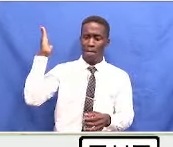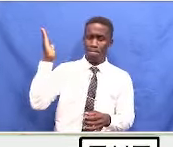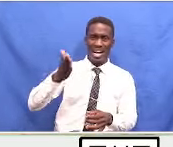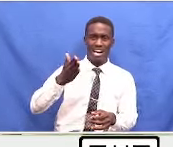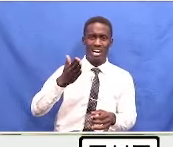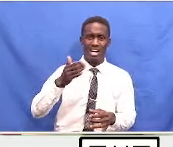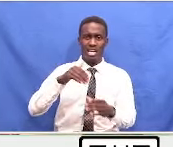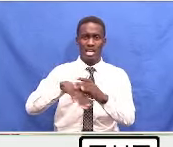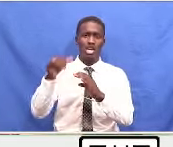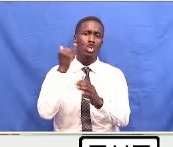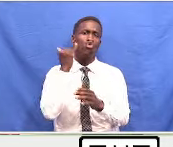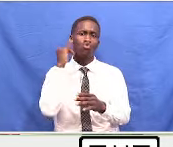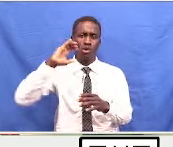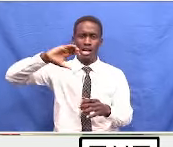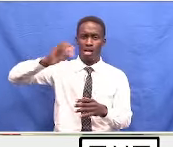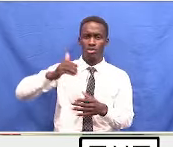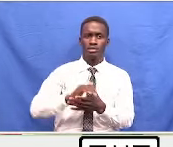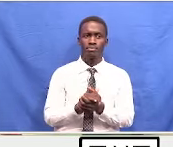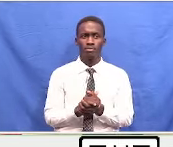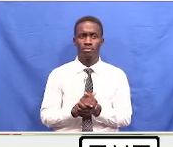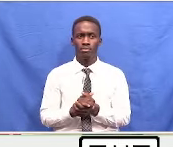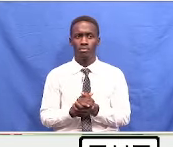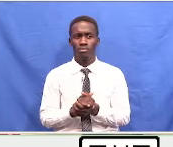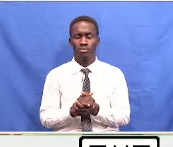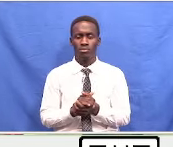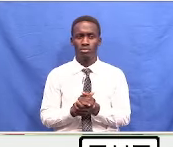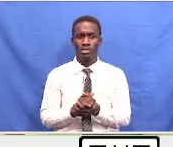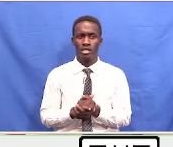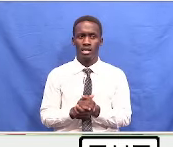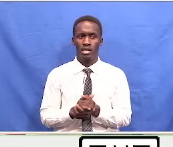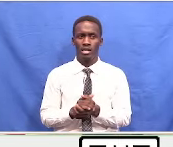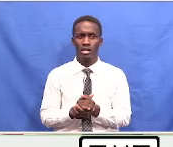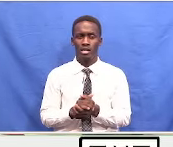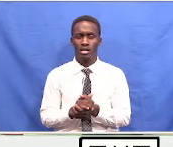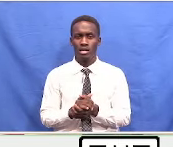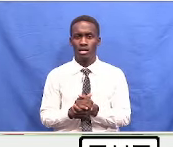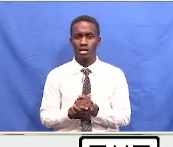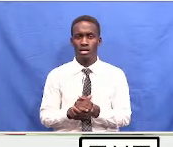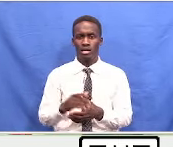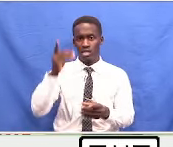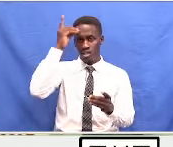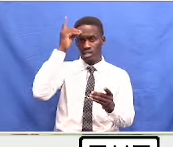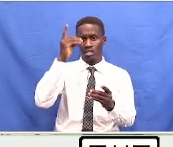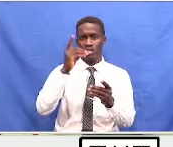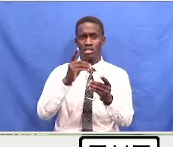Nakuru County. When I proceeded home, he decided to be left there for some refreshment.